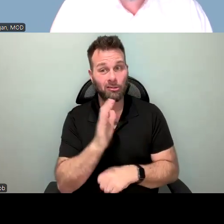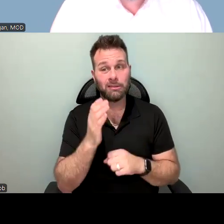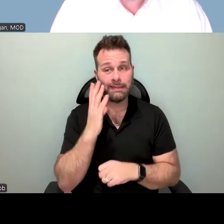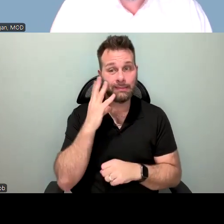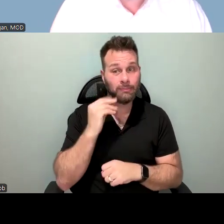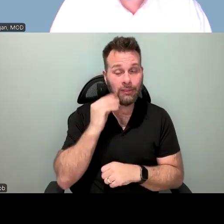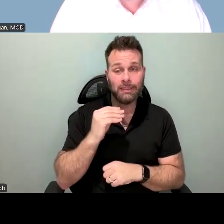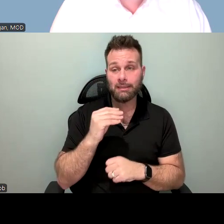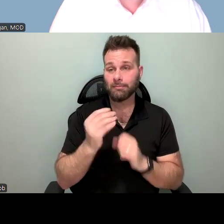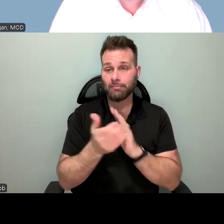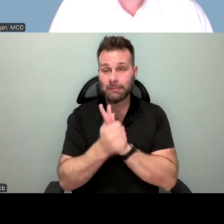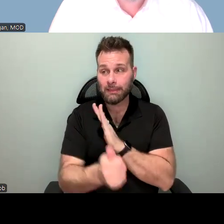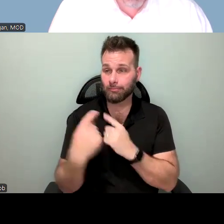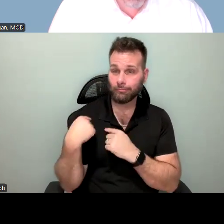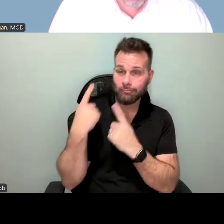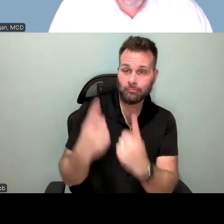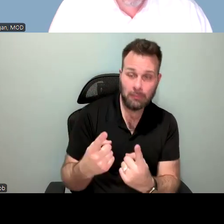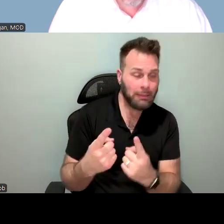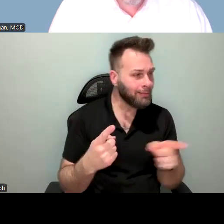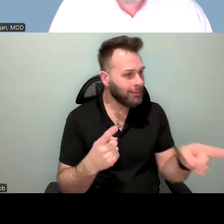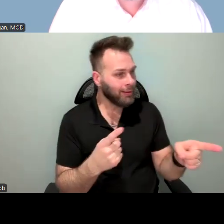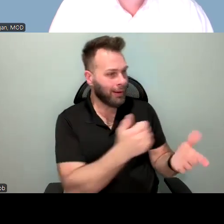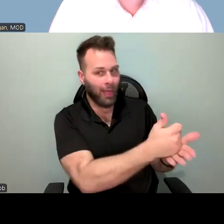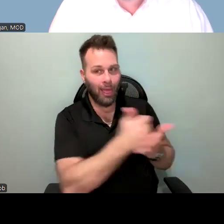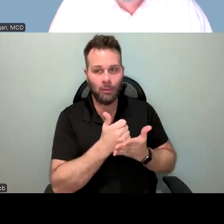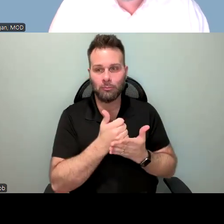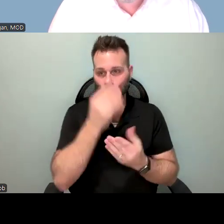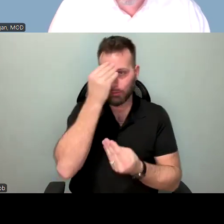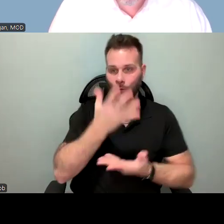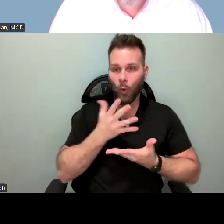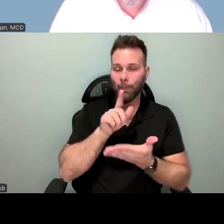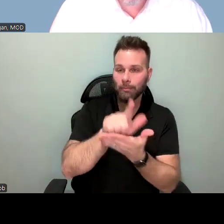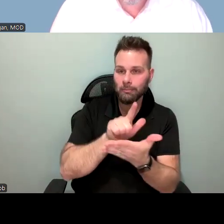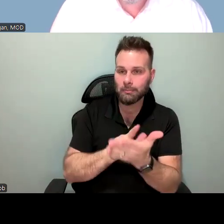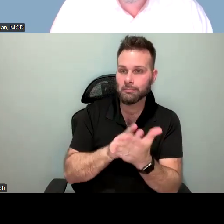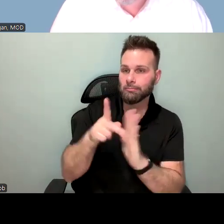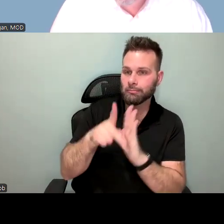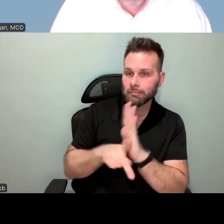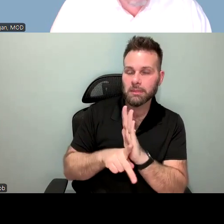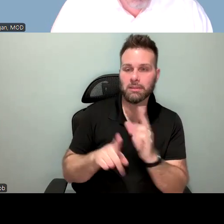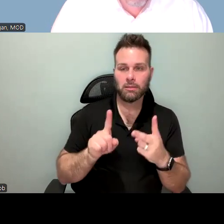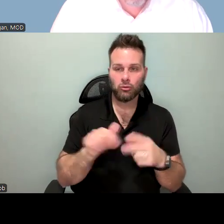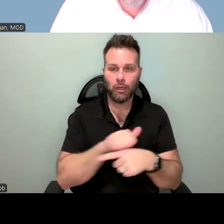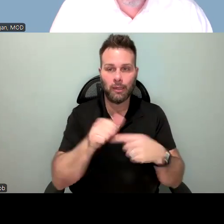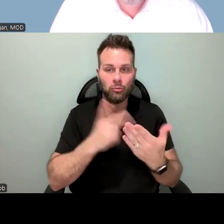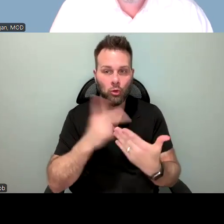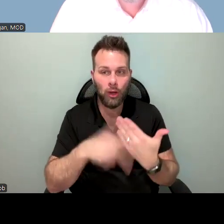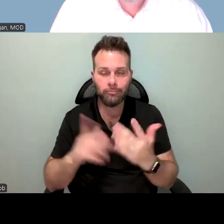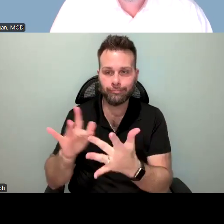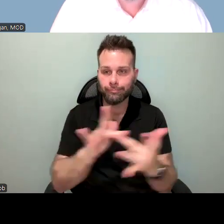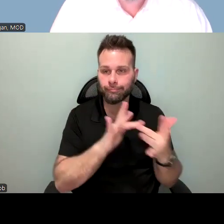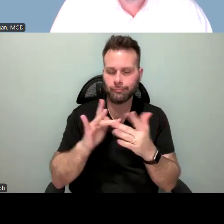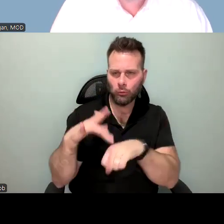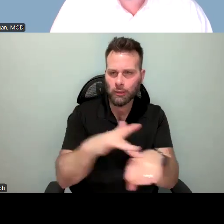CILs to inform municipal policies, participate in training programs, coordinate the outreach efforts, and share